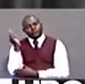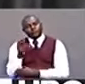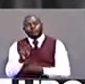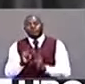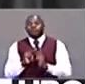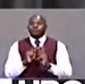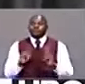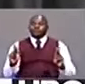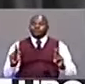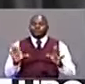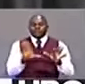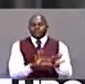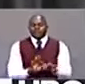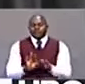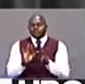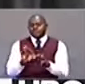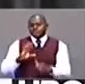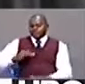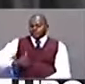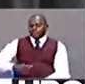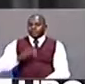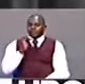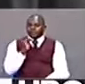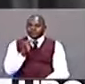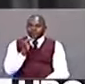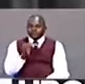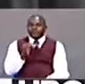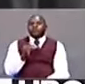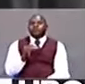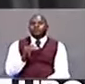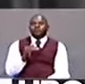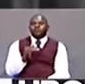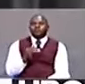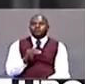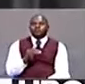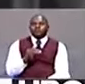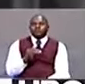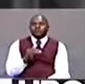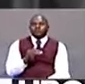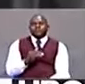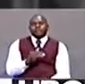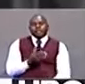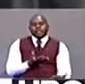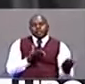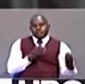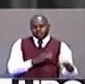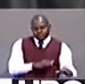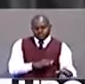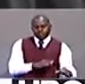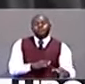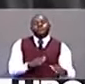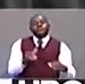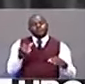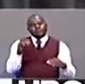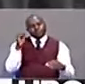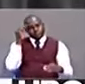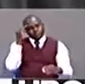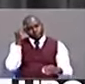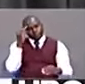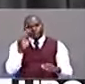unity. Madam Speaker, the late will be remembered for many more